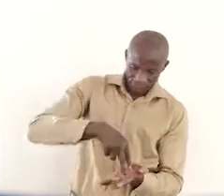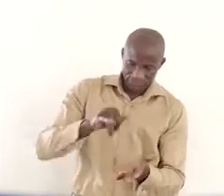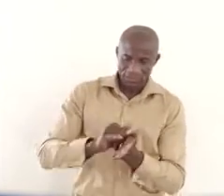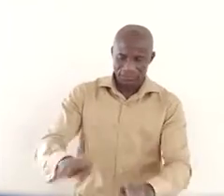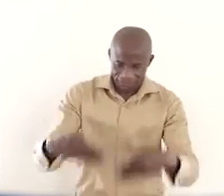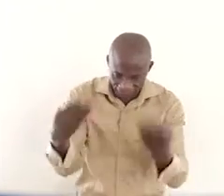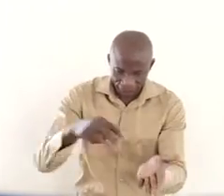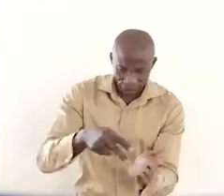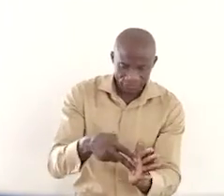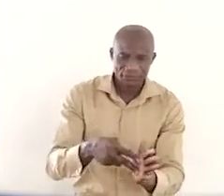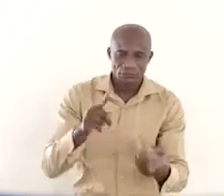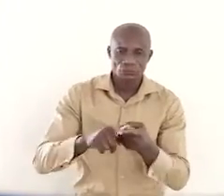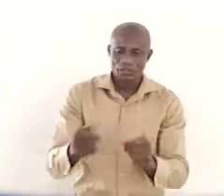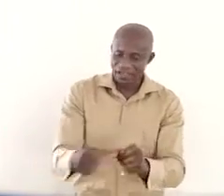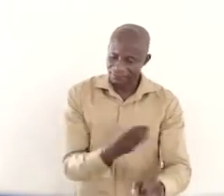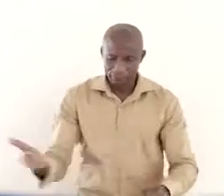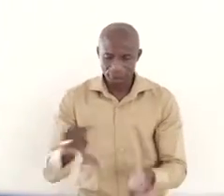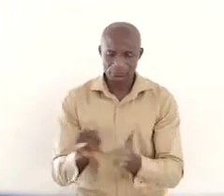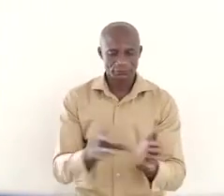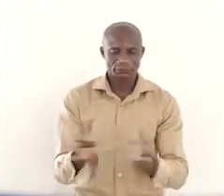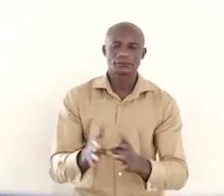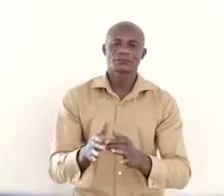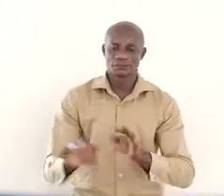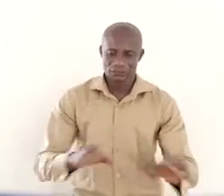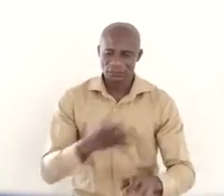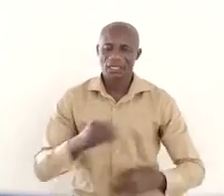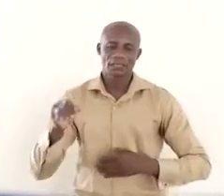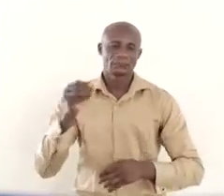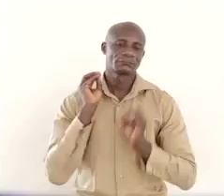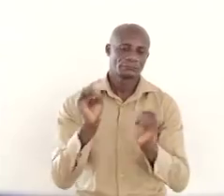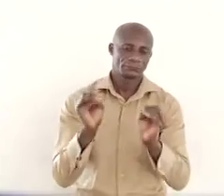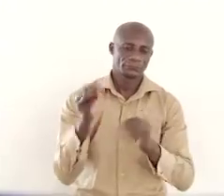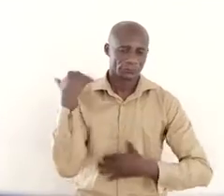gives meaning to everything Jesus did and everything he taught.